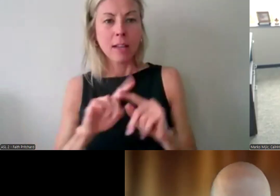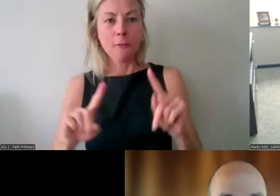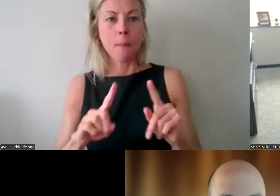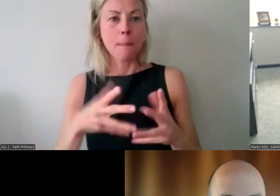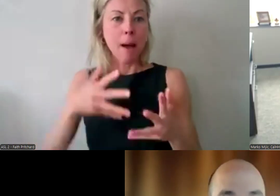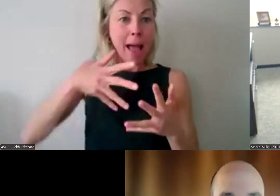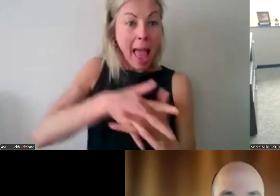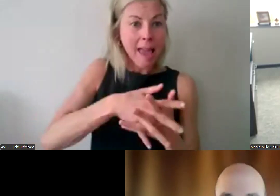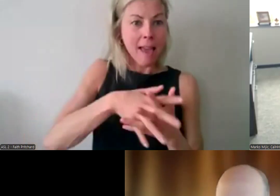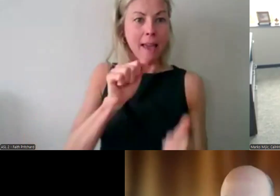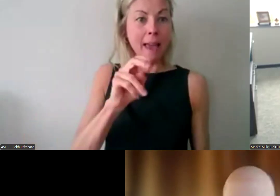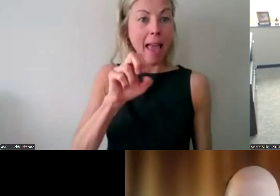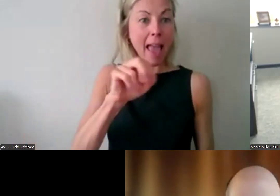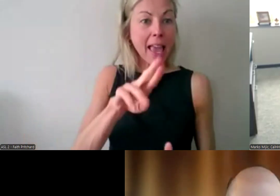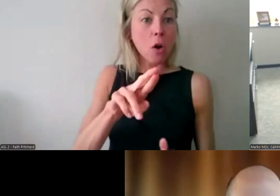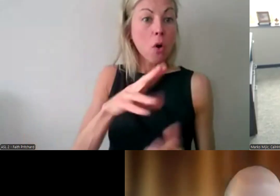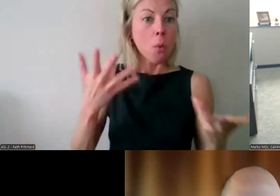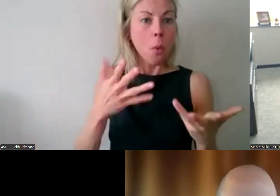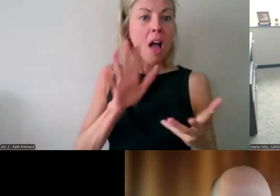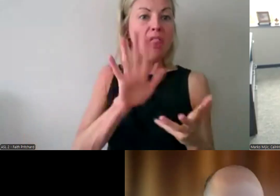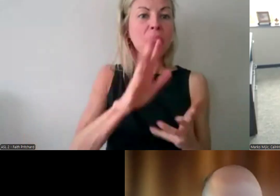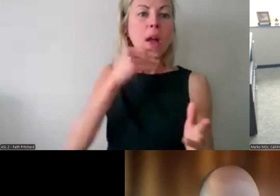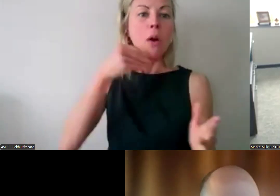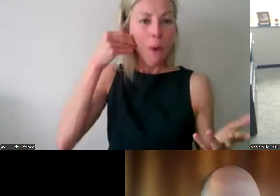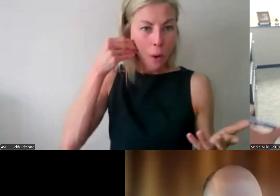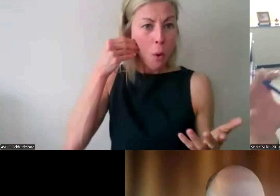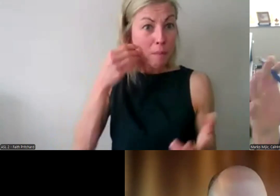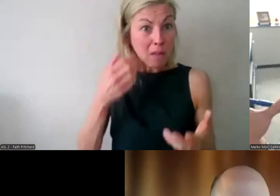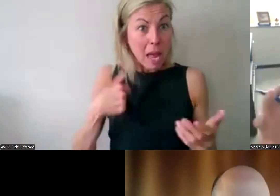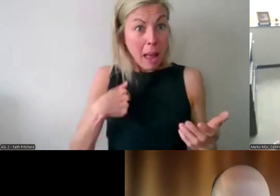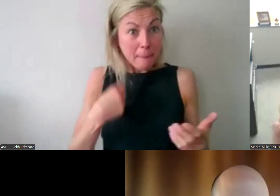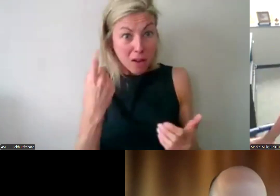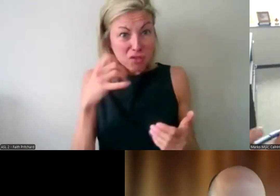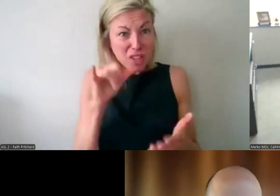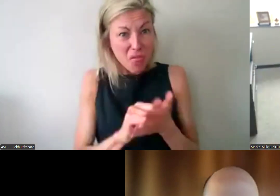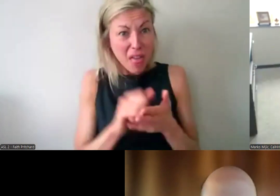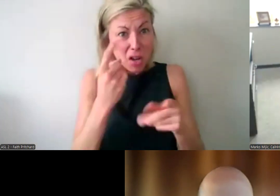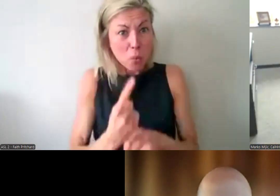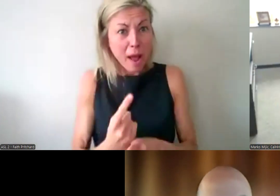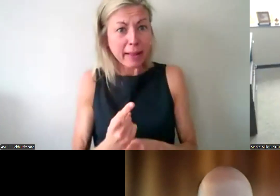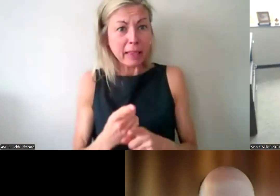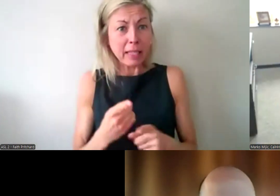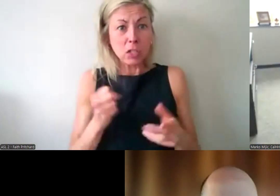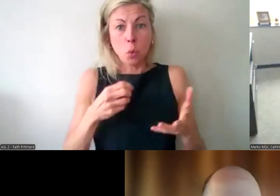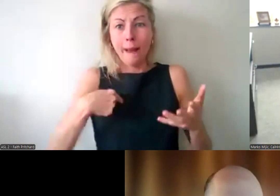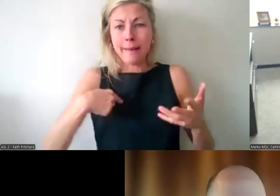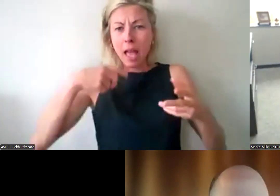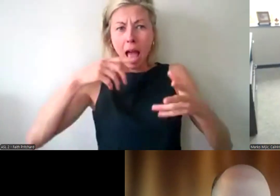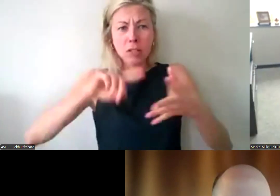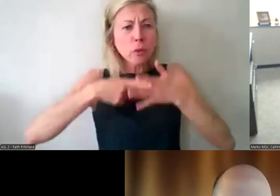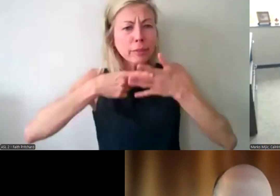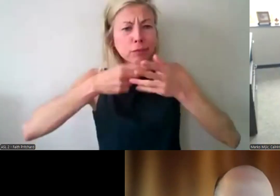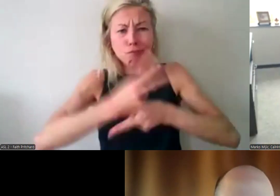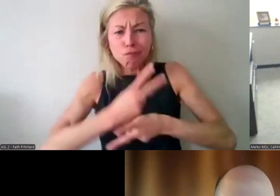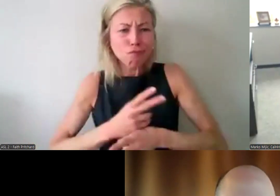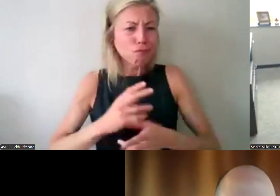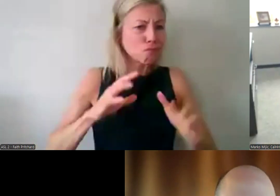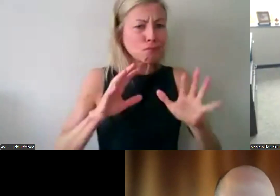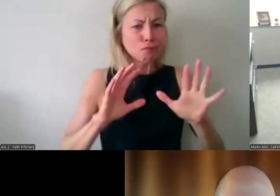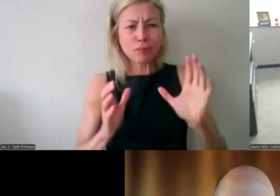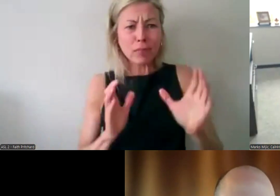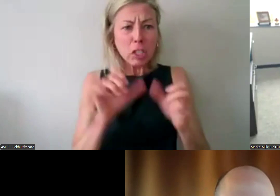Does that, Kevin, am I hearing that correctly? Just so that I can figure out how we begin to shape some of our work and